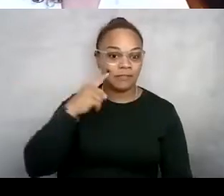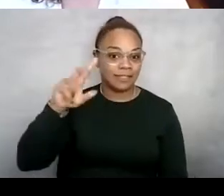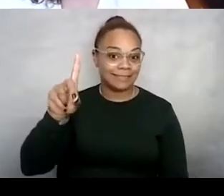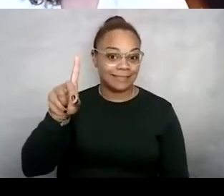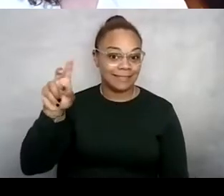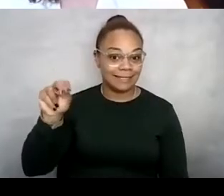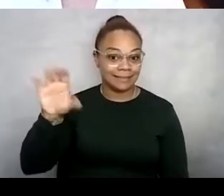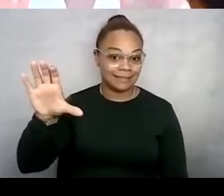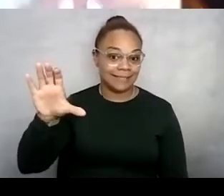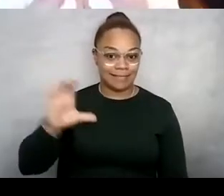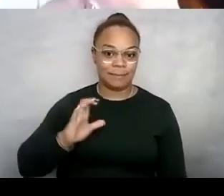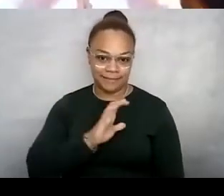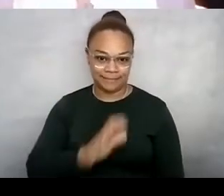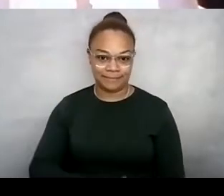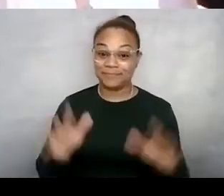Committee.